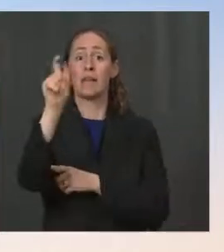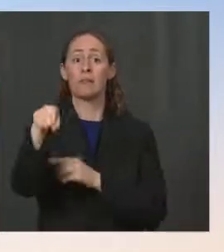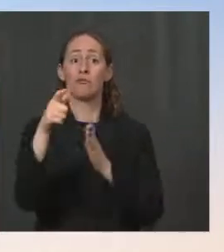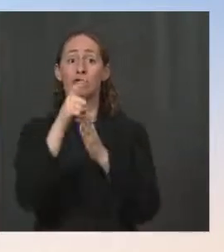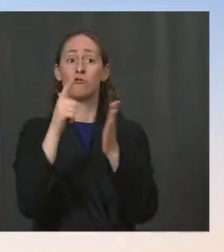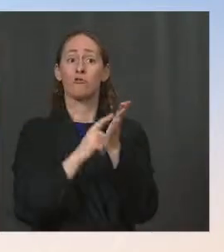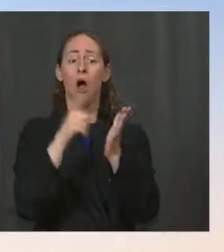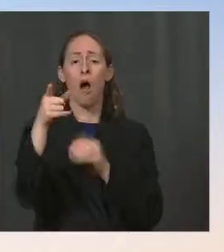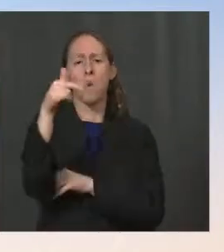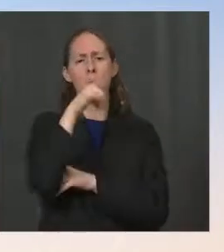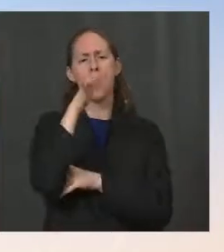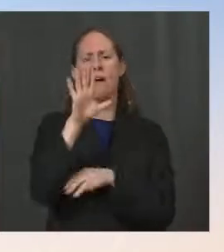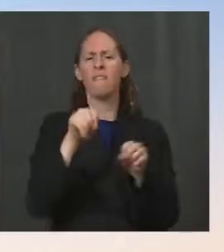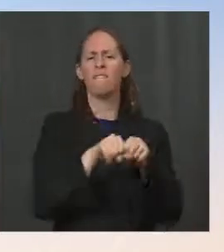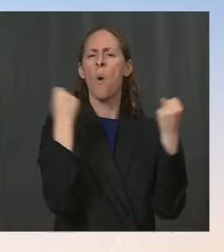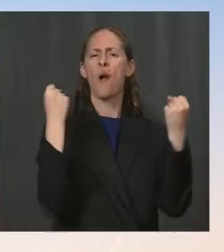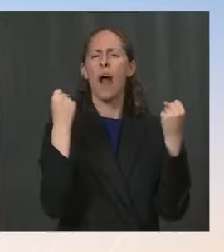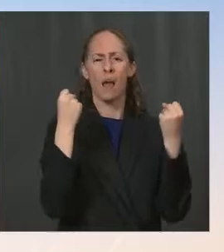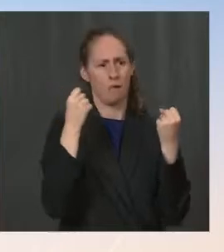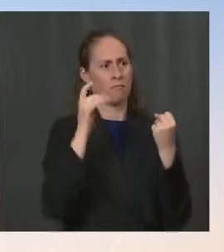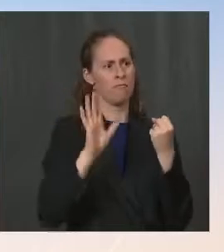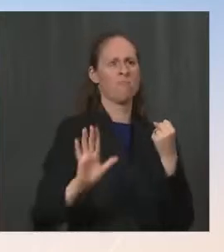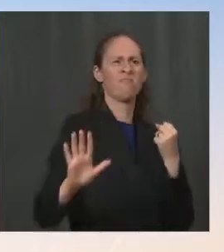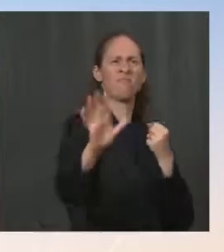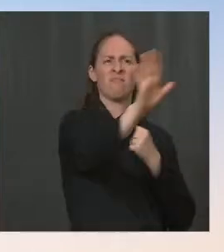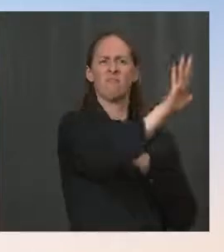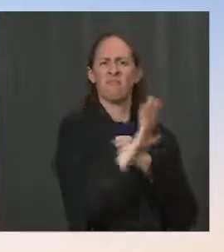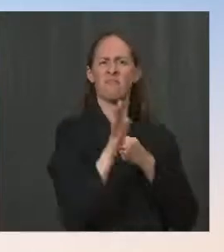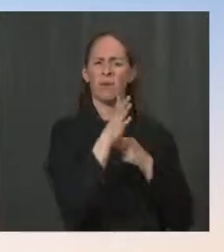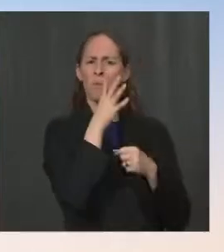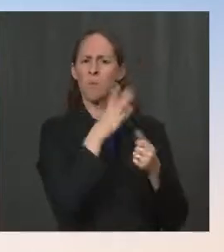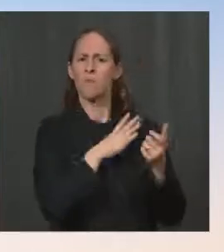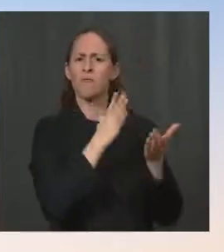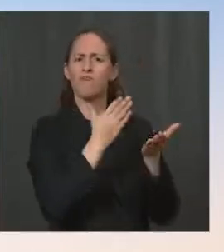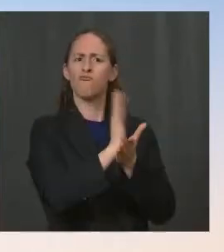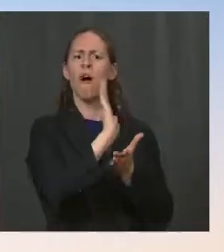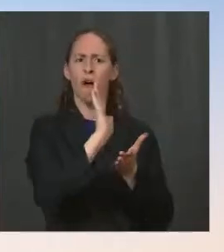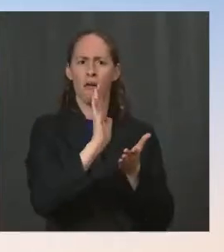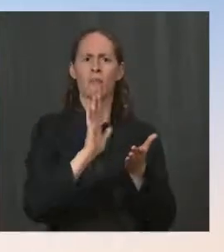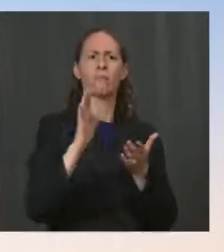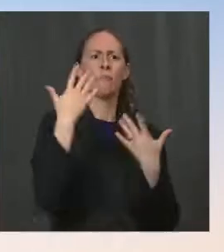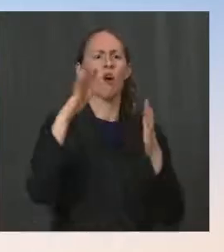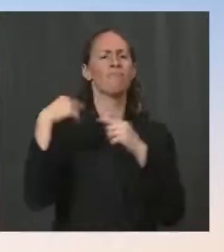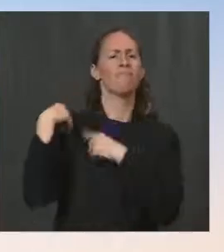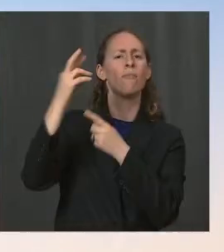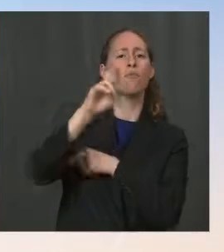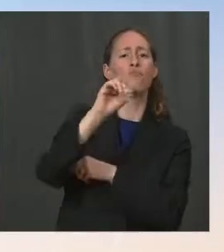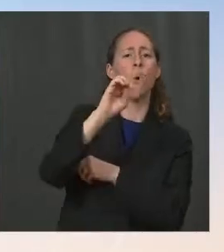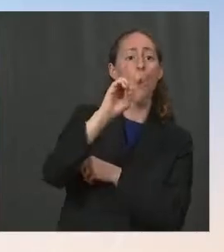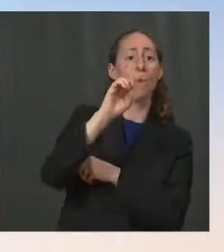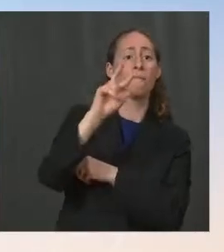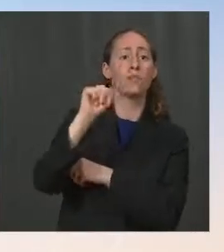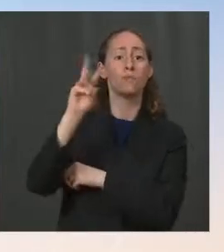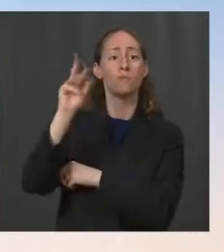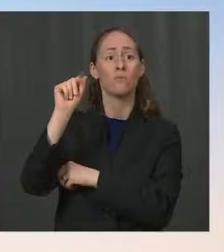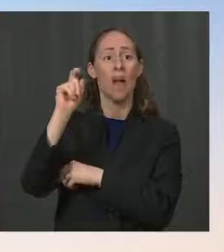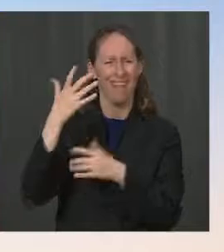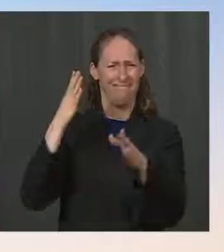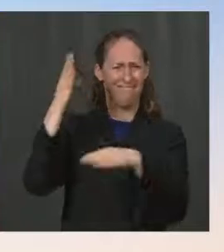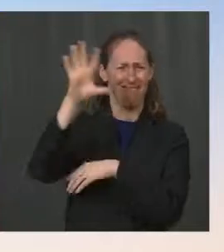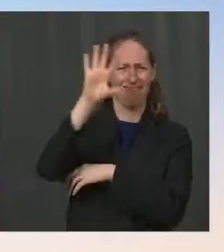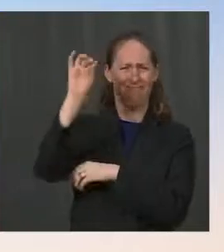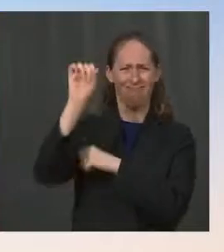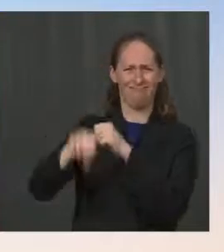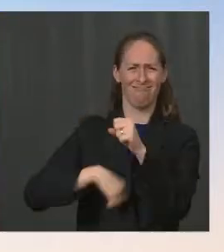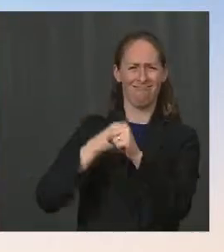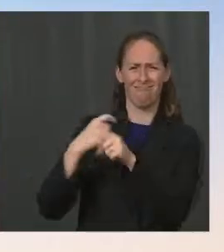constitutional right established under Roe v. Wade and upheld as precedent for nearly half a century. It will significantly impair women's access to the health